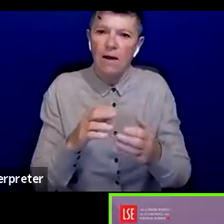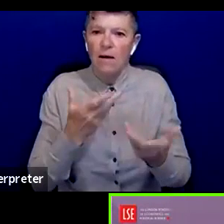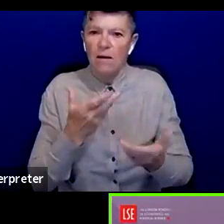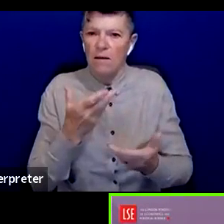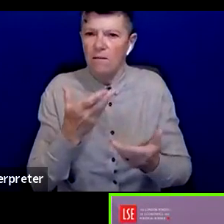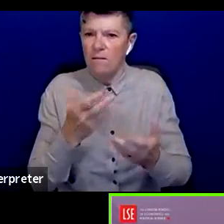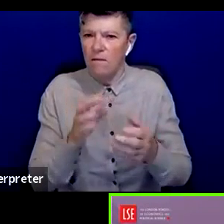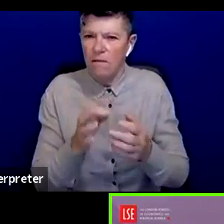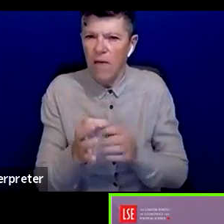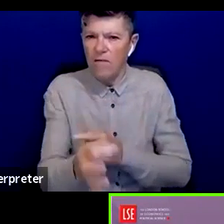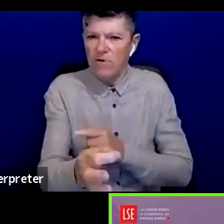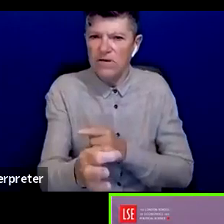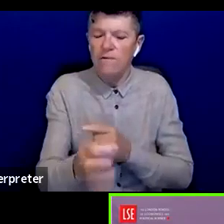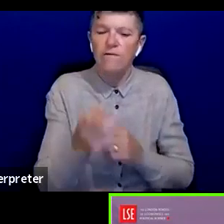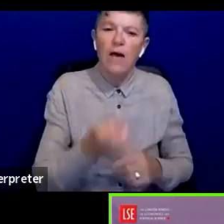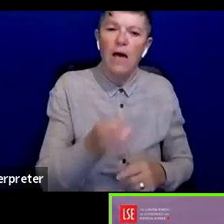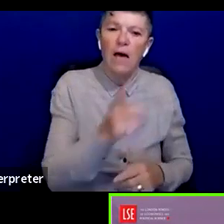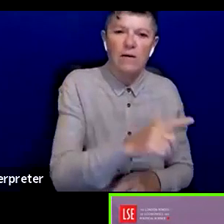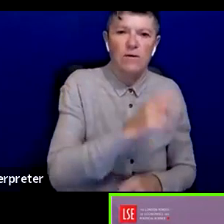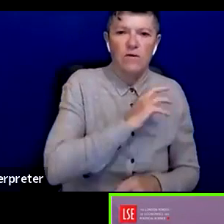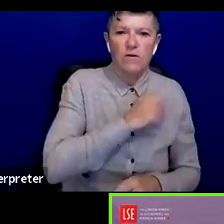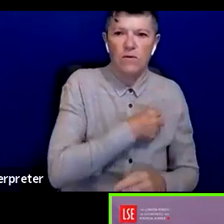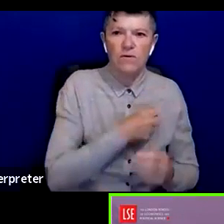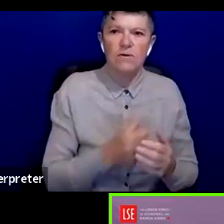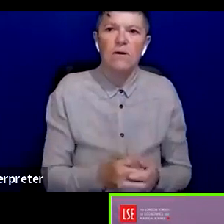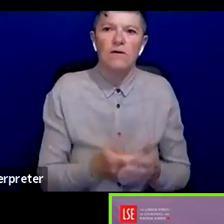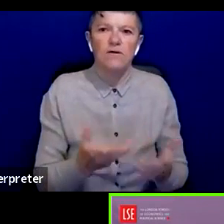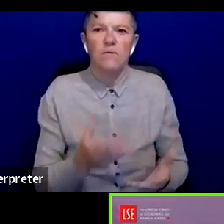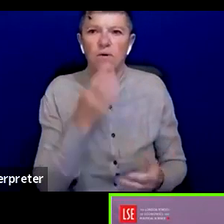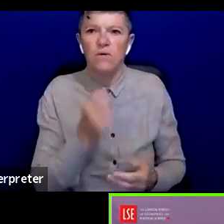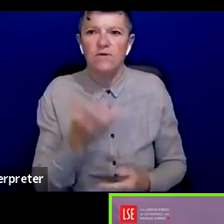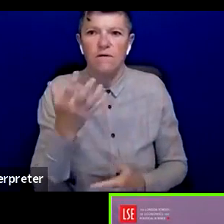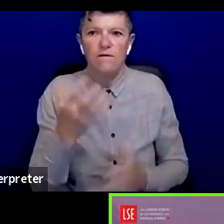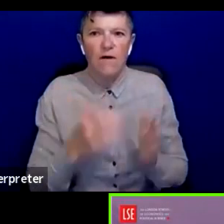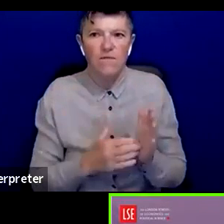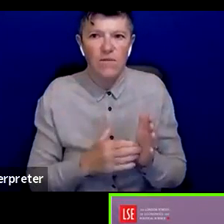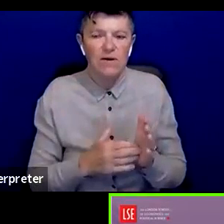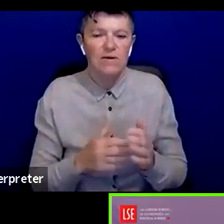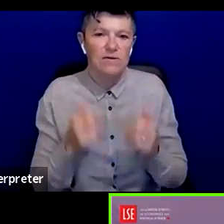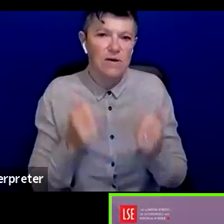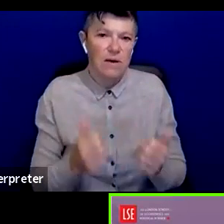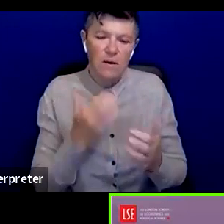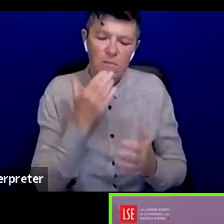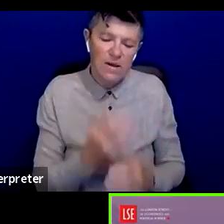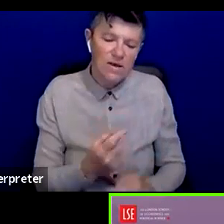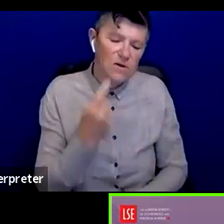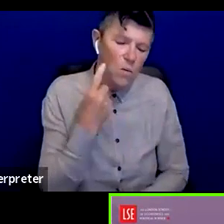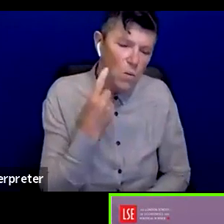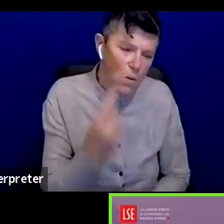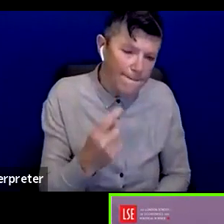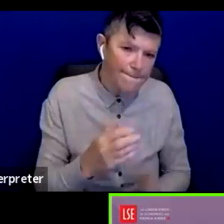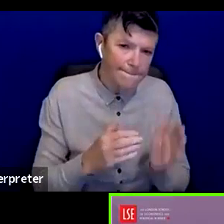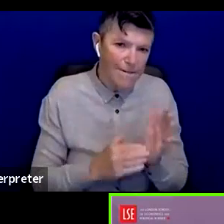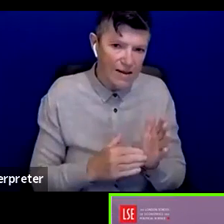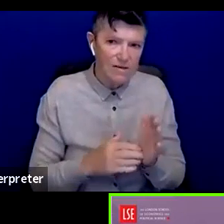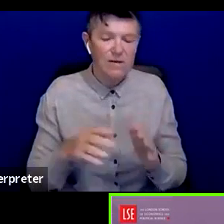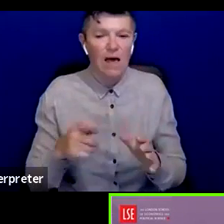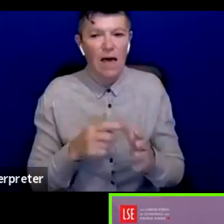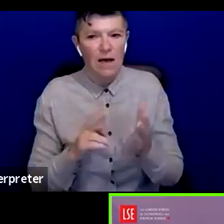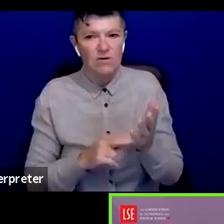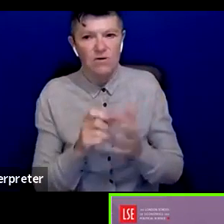those 5 minutes that LSE Events has kindly given us. Let me ask you to please stick to 1 minute and start with Andrés, please.